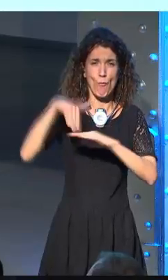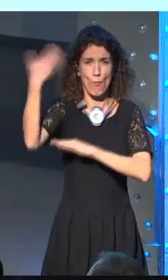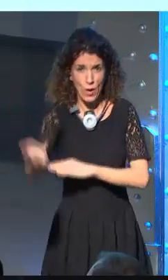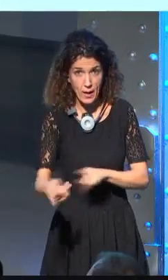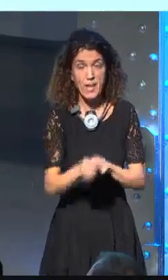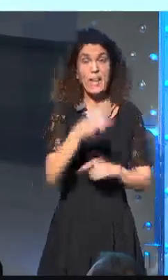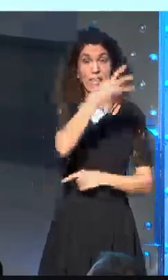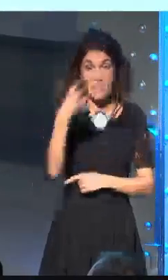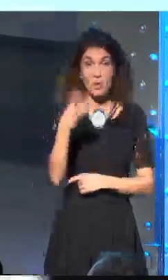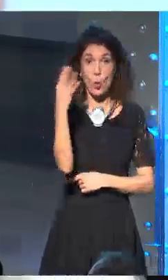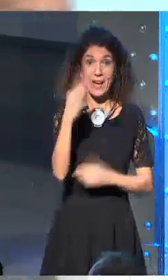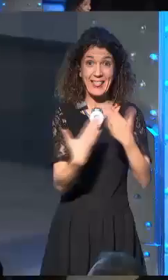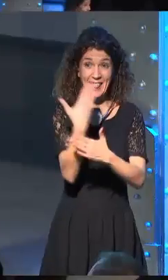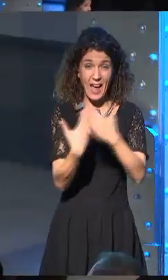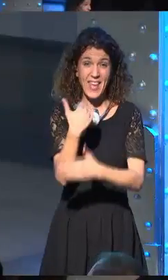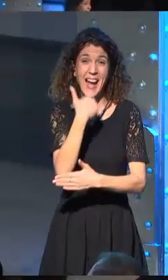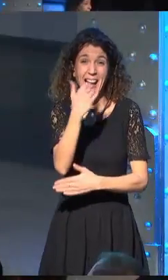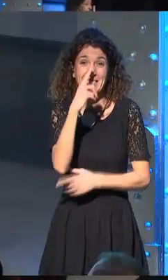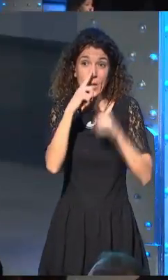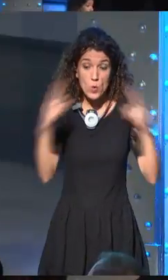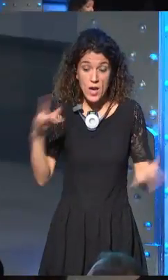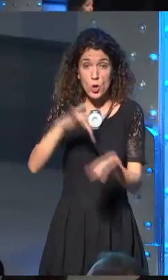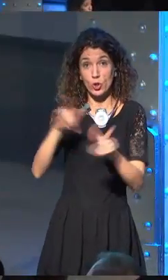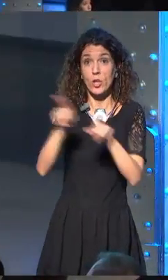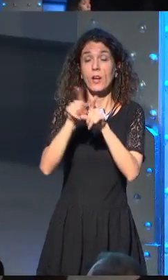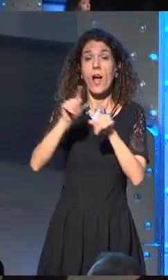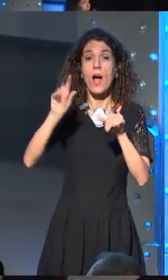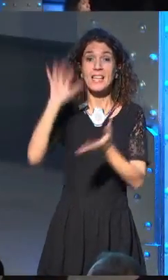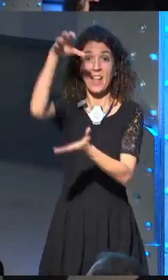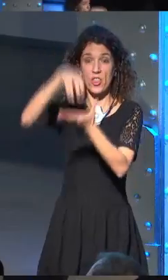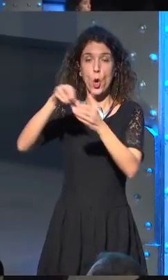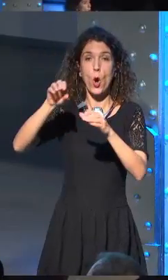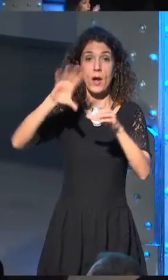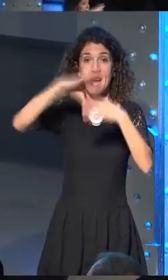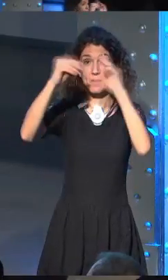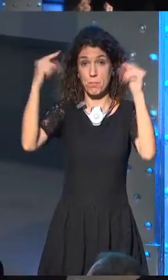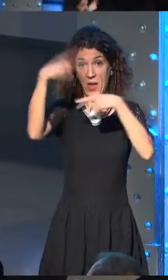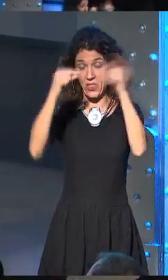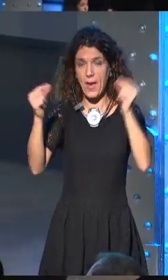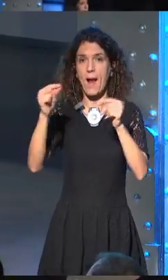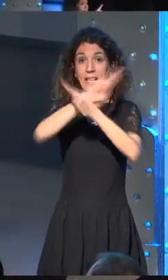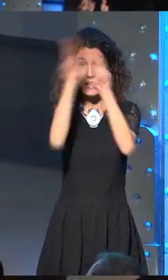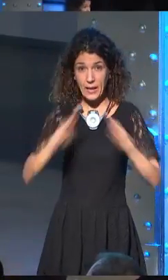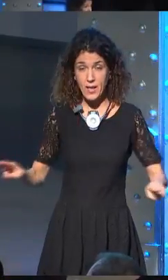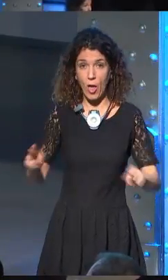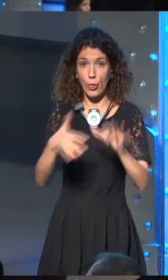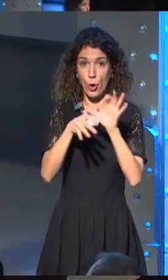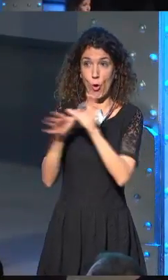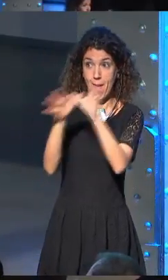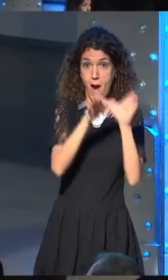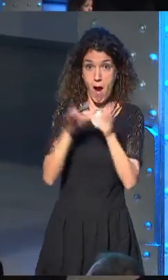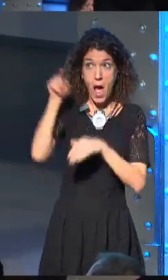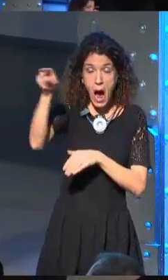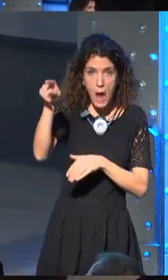away of the atmosphere's protection for longer. A person who's been for almost 1 year in the International Space Station, and who's